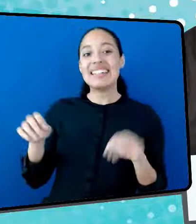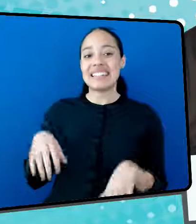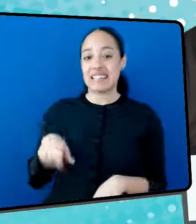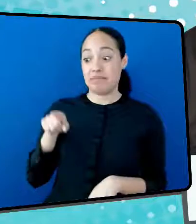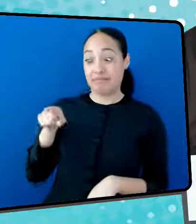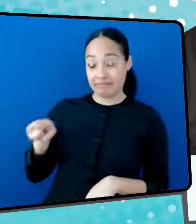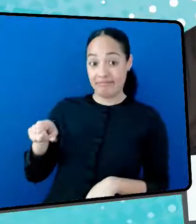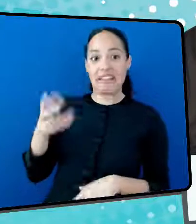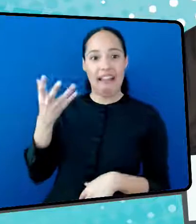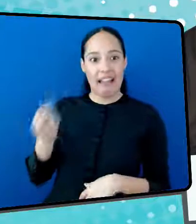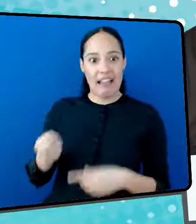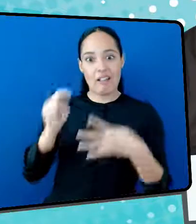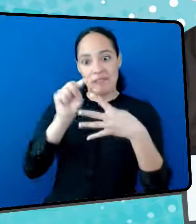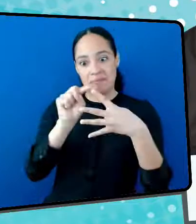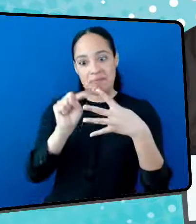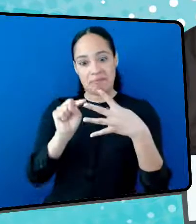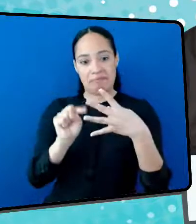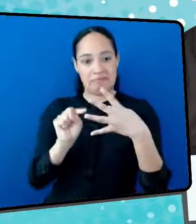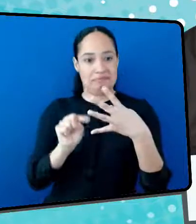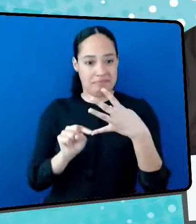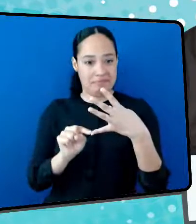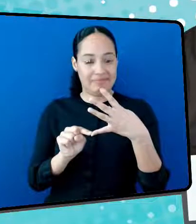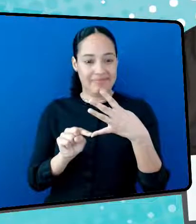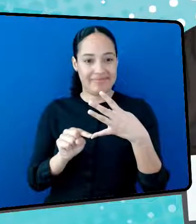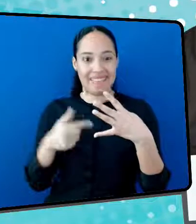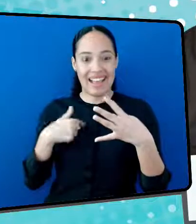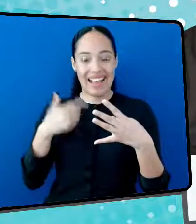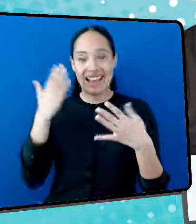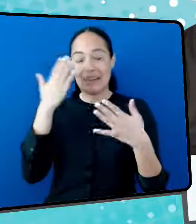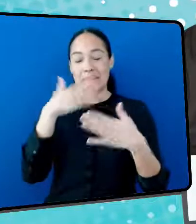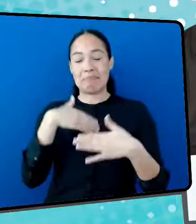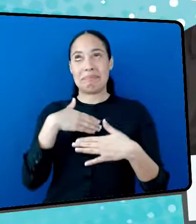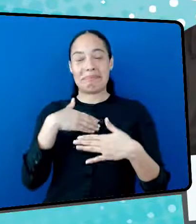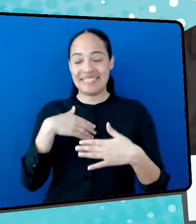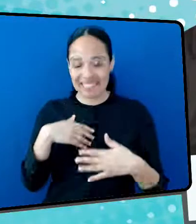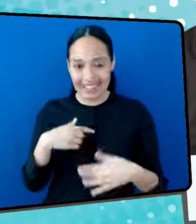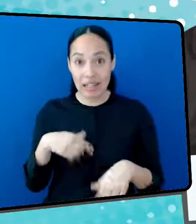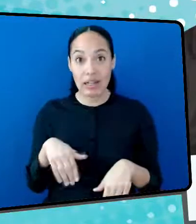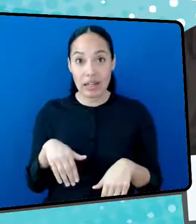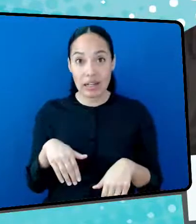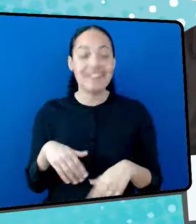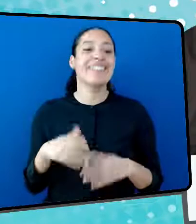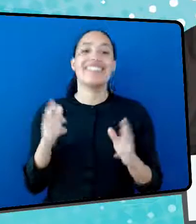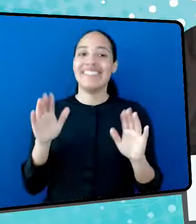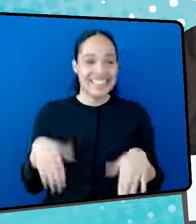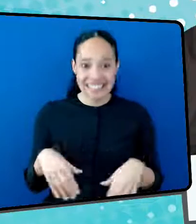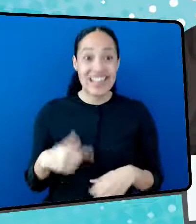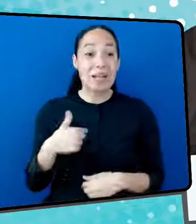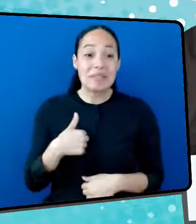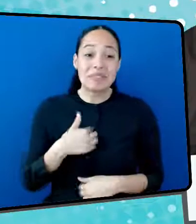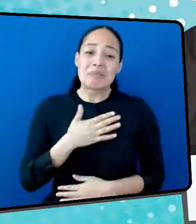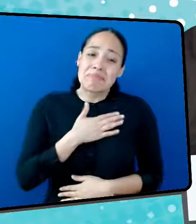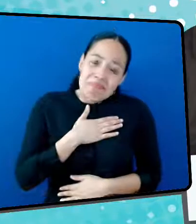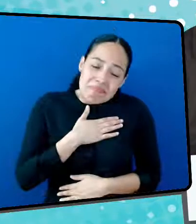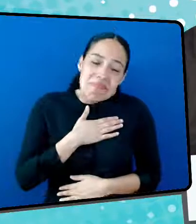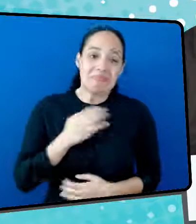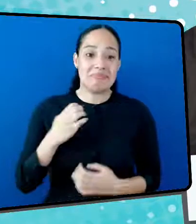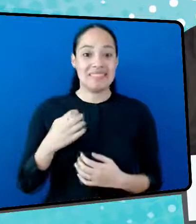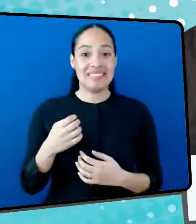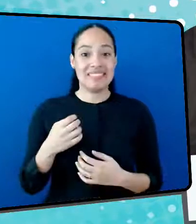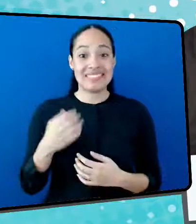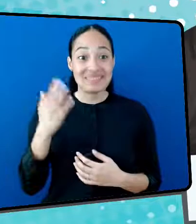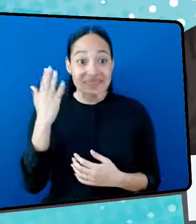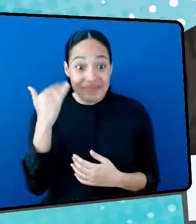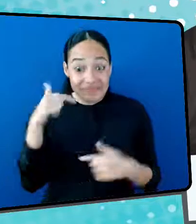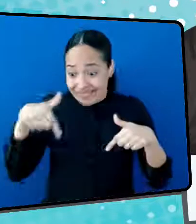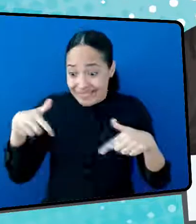aka.ms/a-bit-of-ai-learn. Do find that. I blanked out a little bit there. Apologies. It's because I'm getting so emotional because that's it. We are wrapping